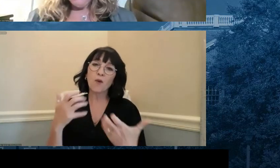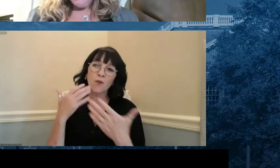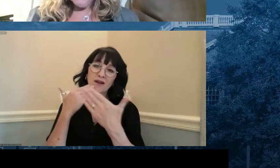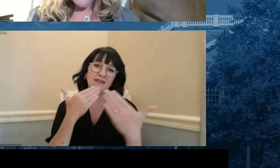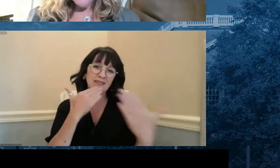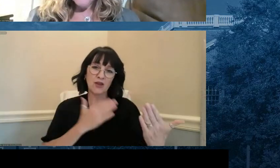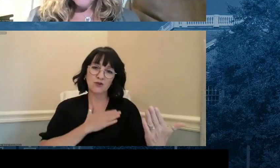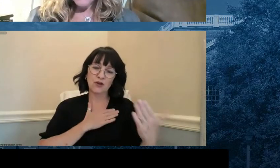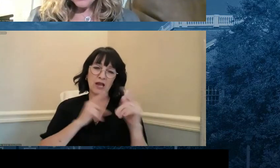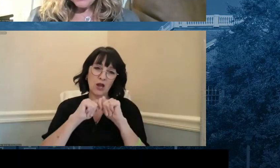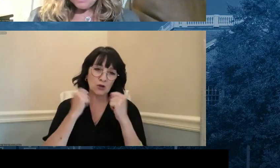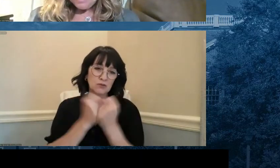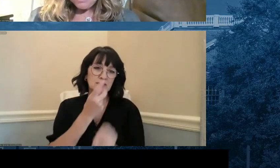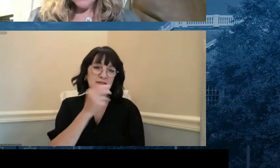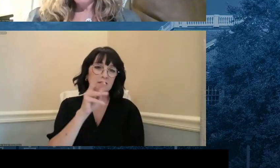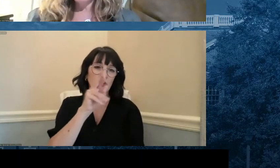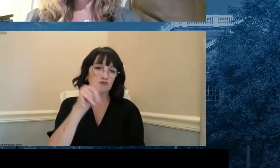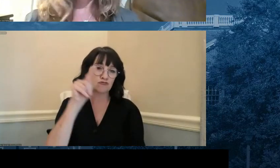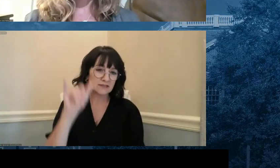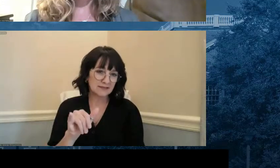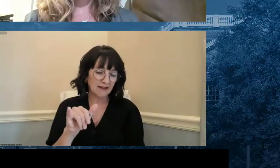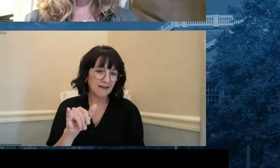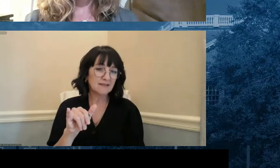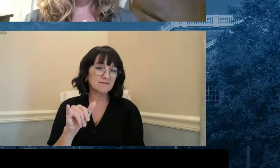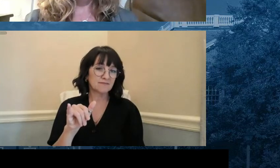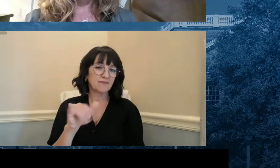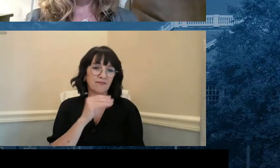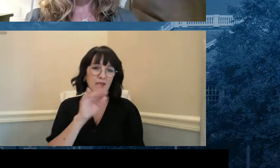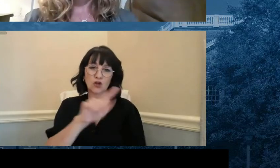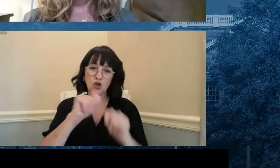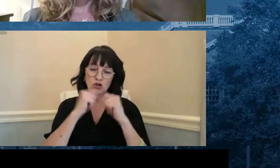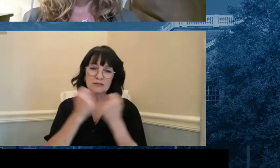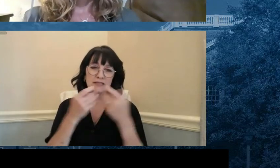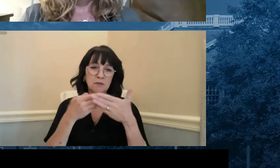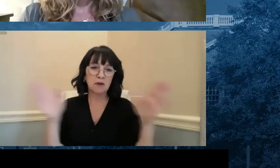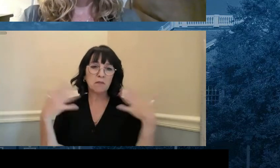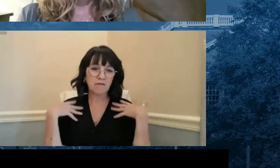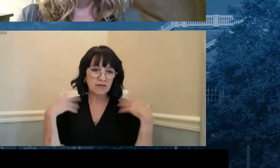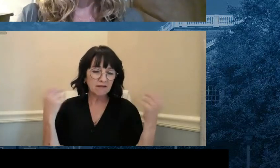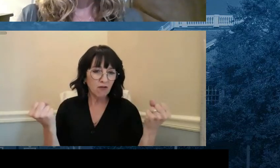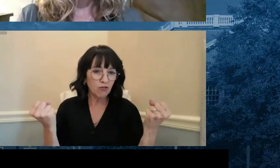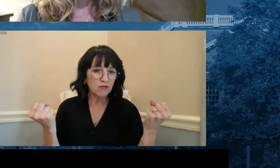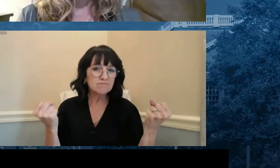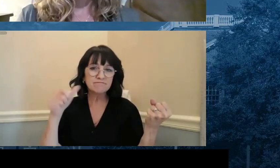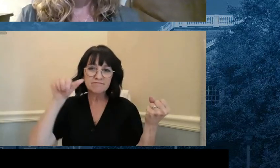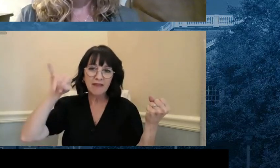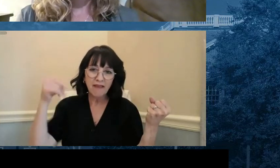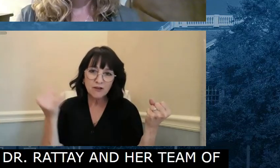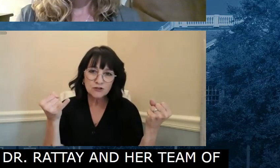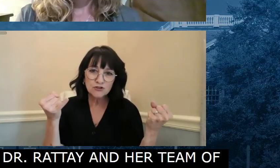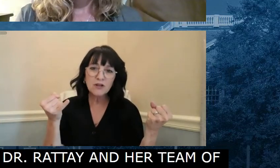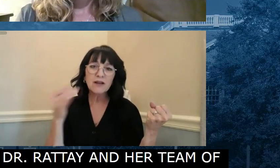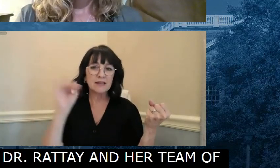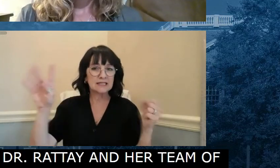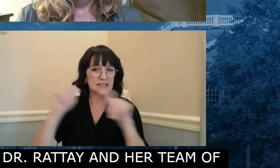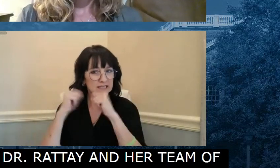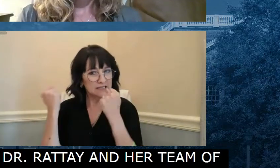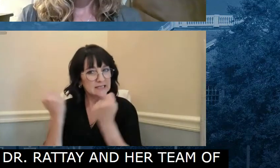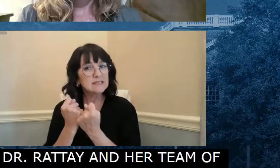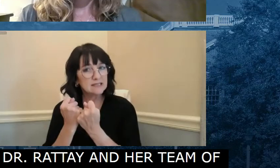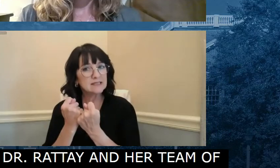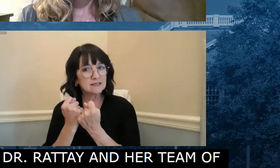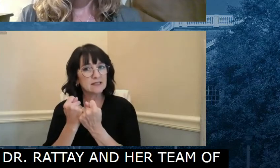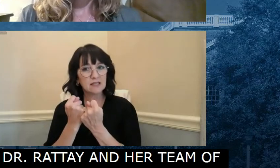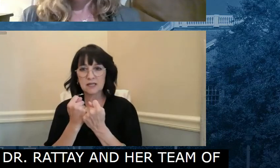team again, Dr. Rattay and her team at Public Health, AJ, and his team, which goes beyond